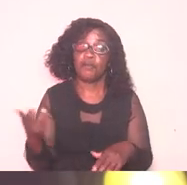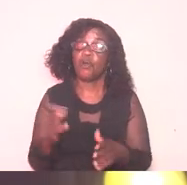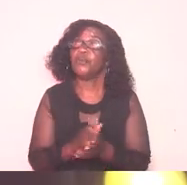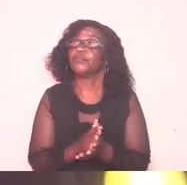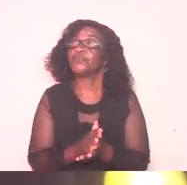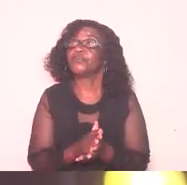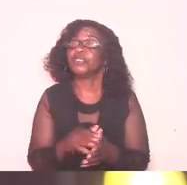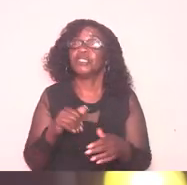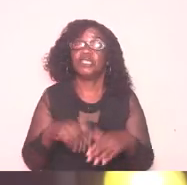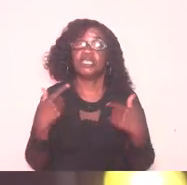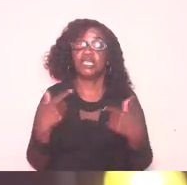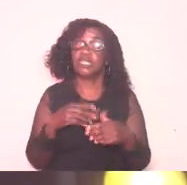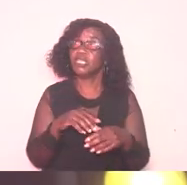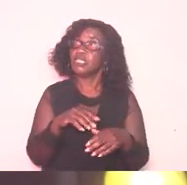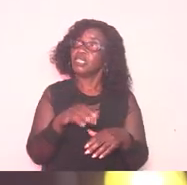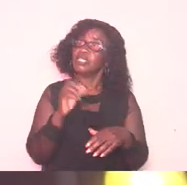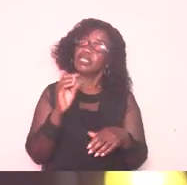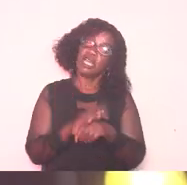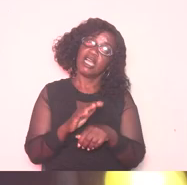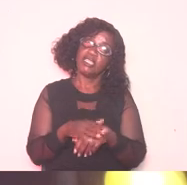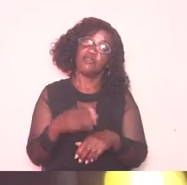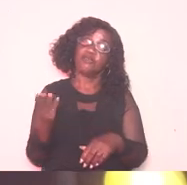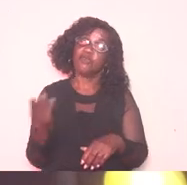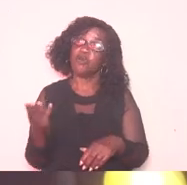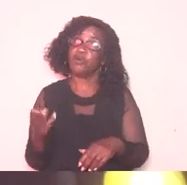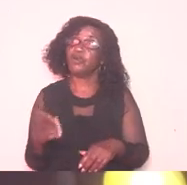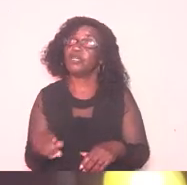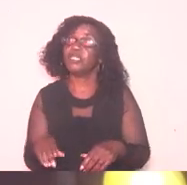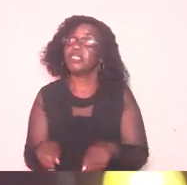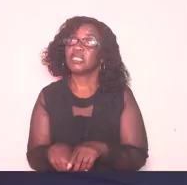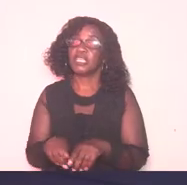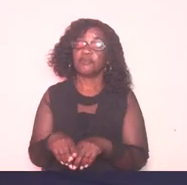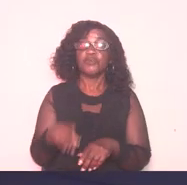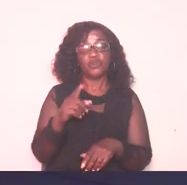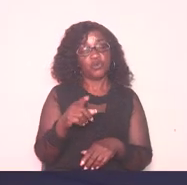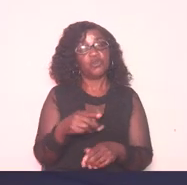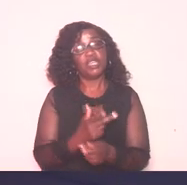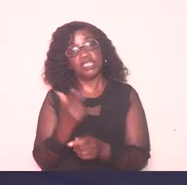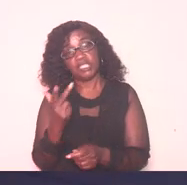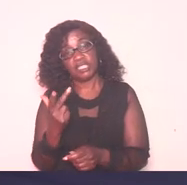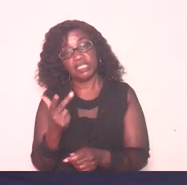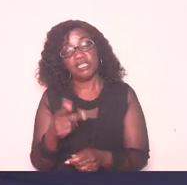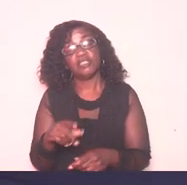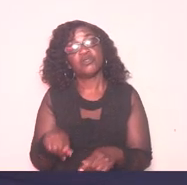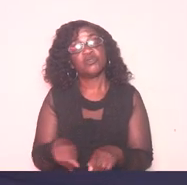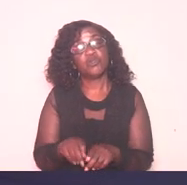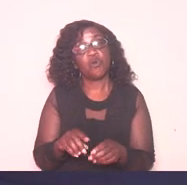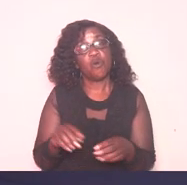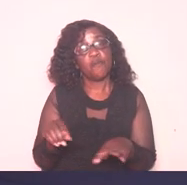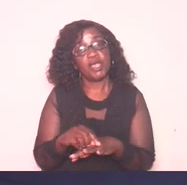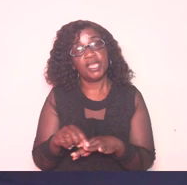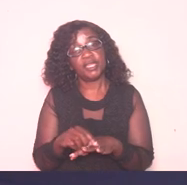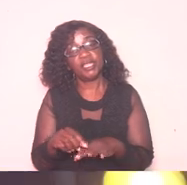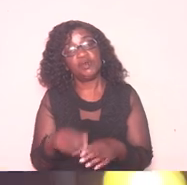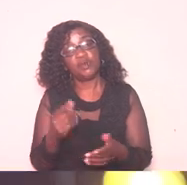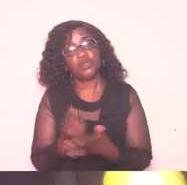is to say, in a society where the large majority of other sectors in law, right, depend on you being 18 for you to contract or to get into marriage or for you to